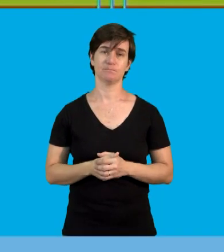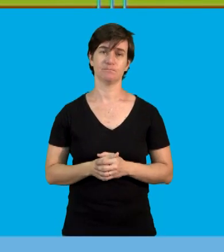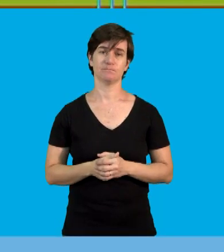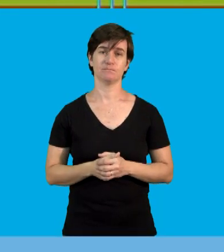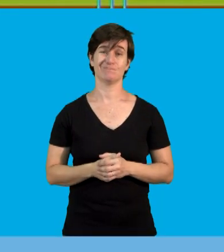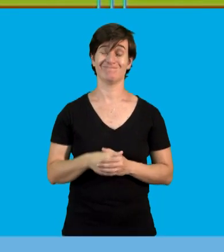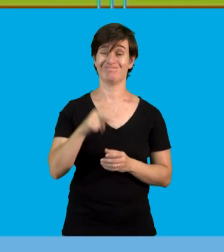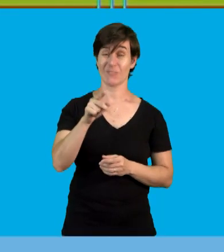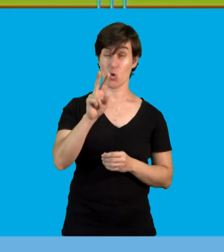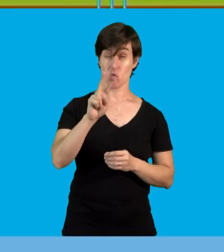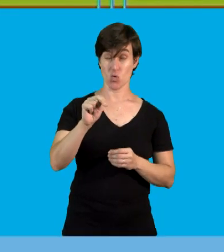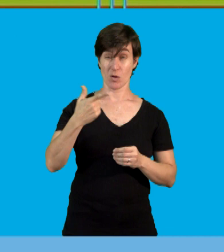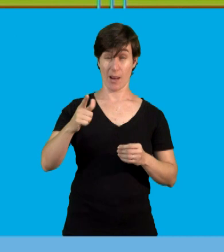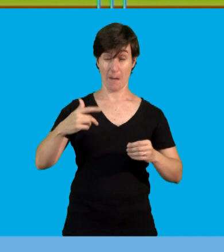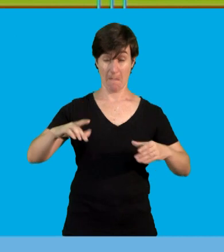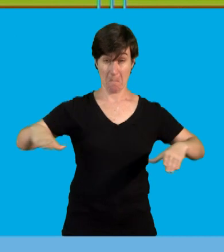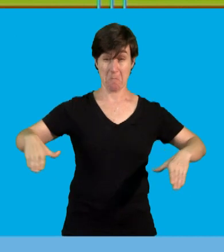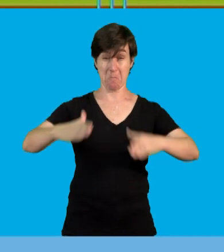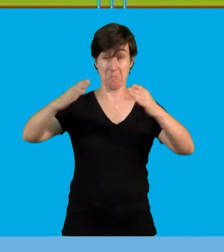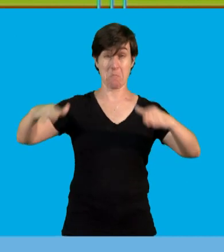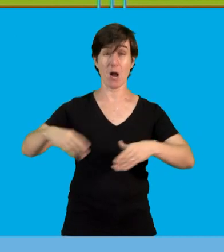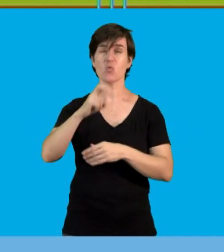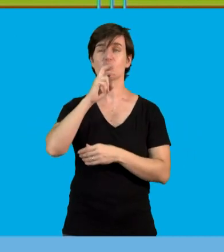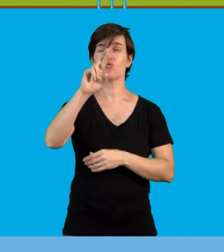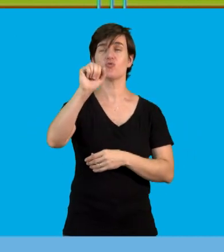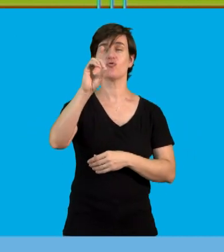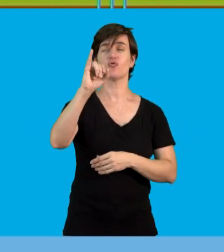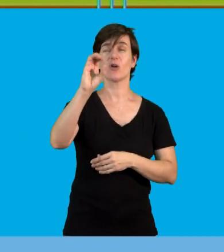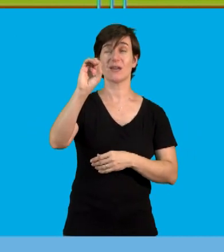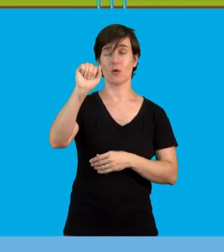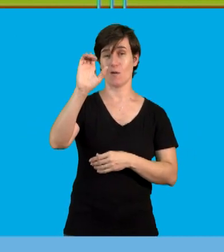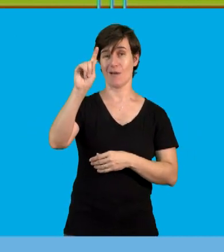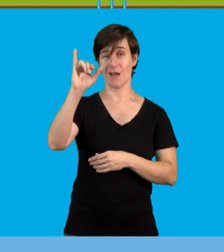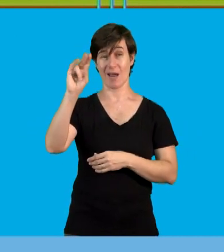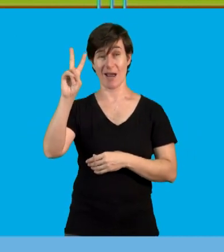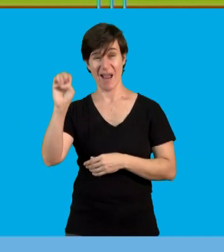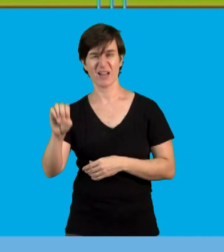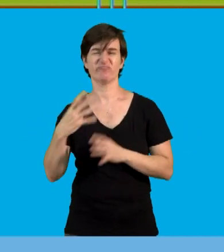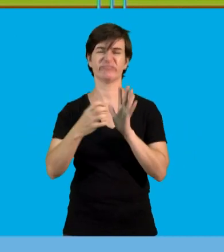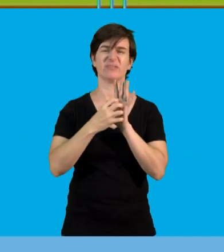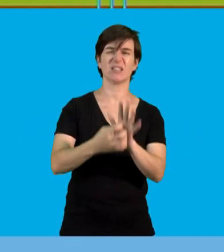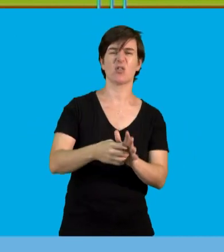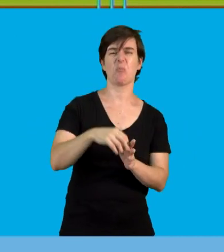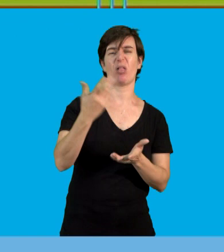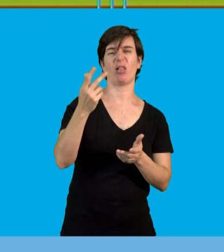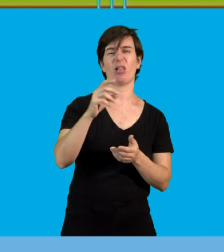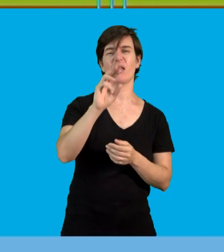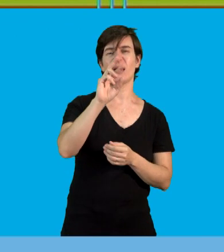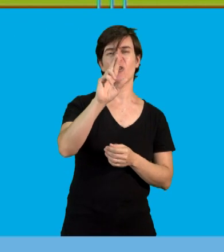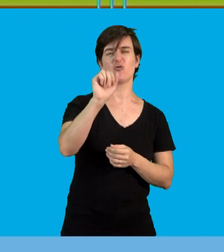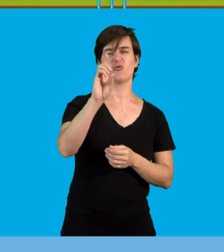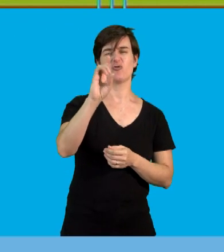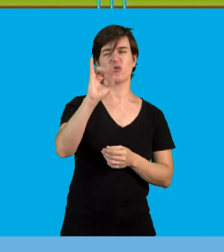Cape. A nuclear power station uses radioactive elements. For example, it is using